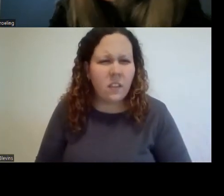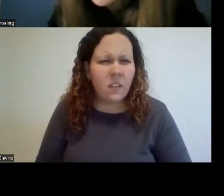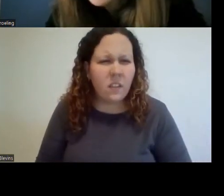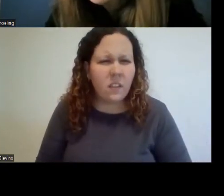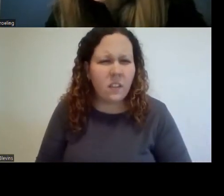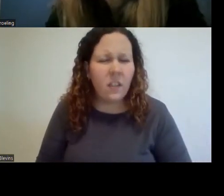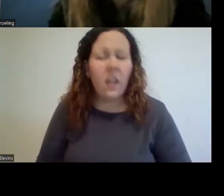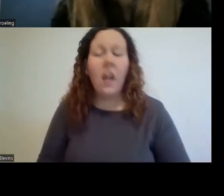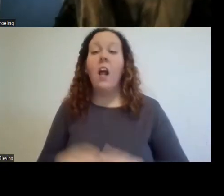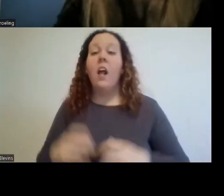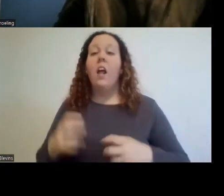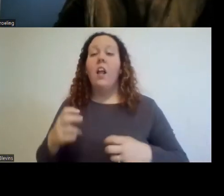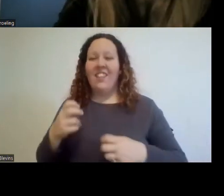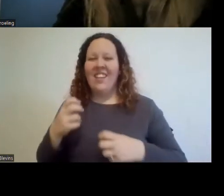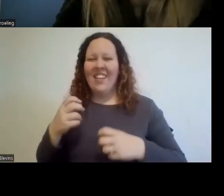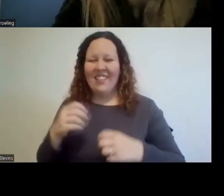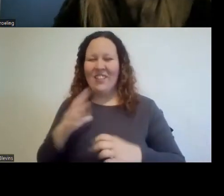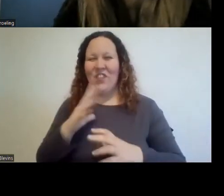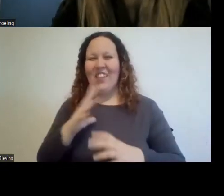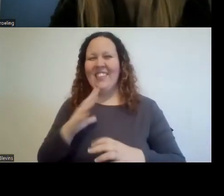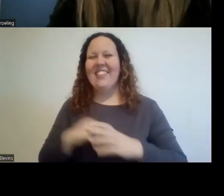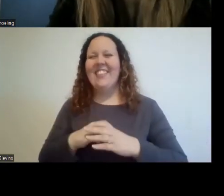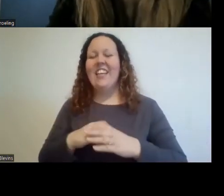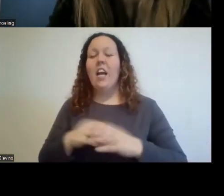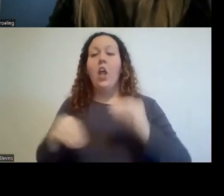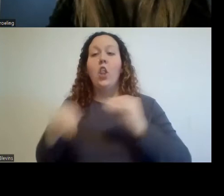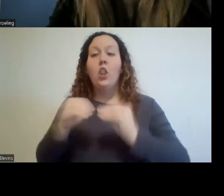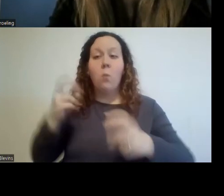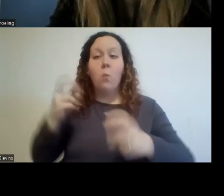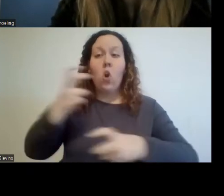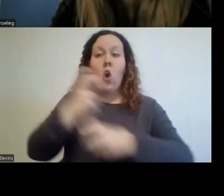Can you read that, Rachel? Sorry.